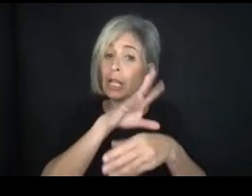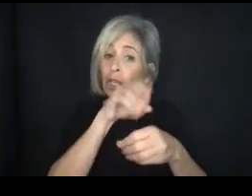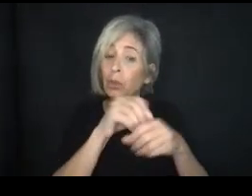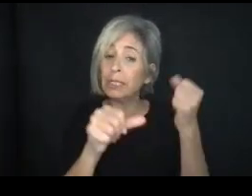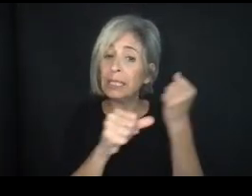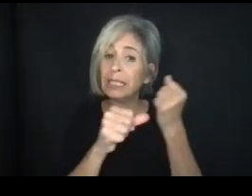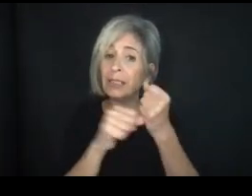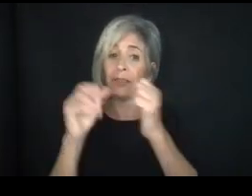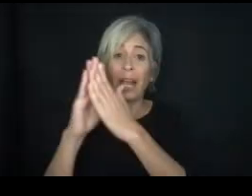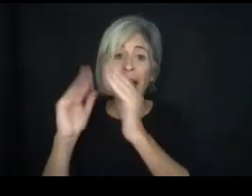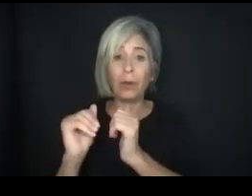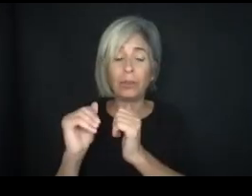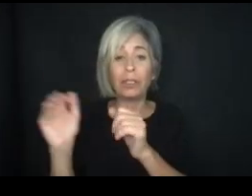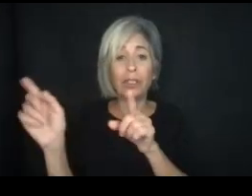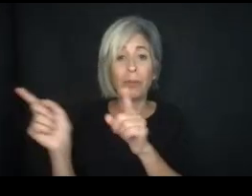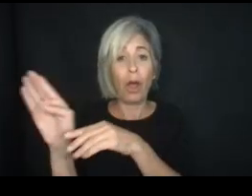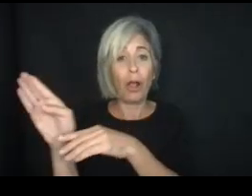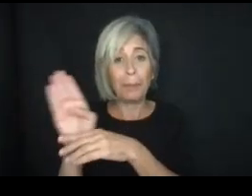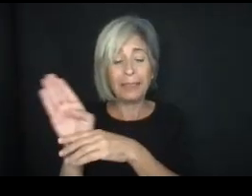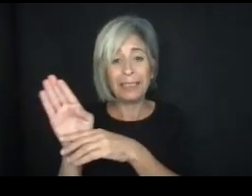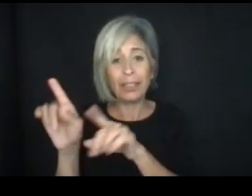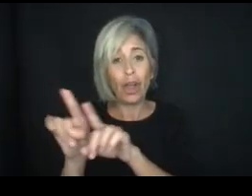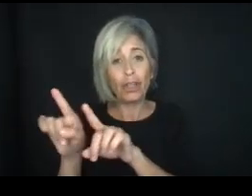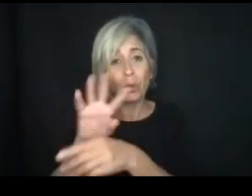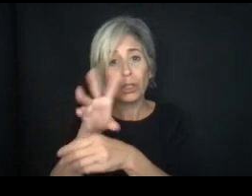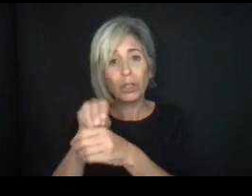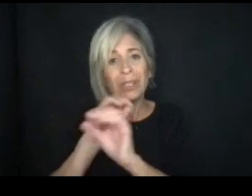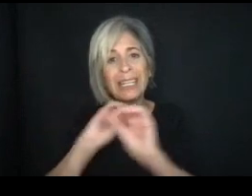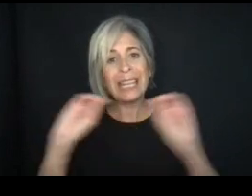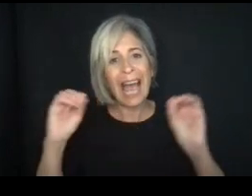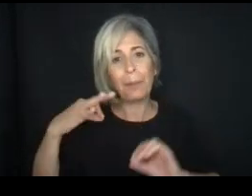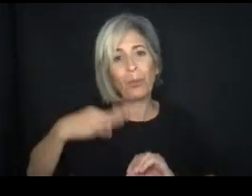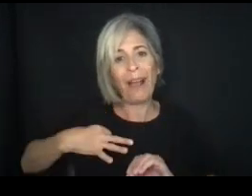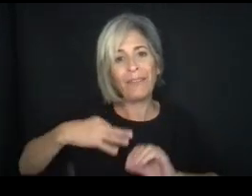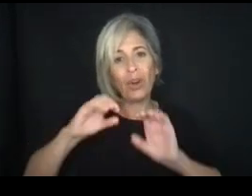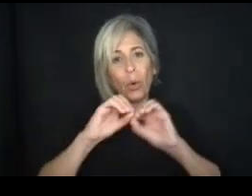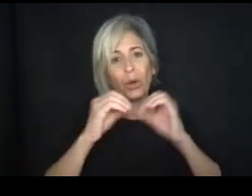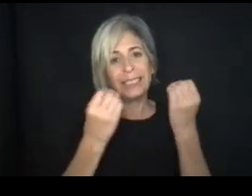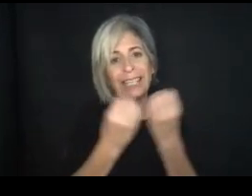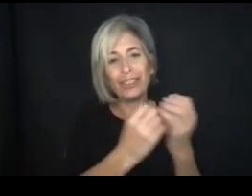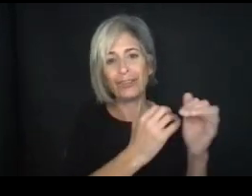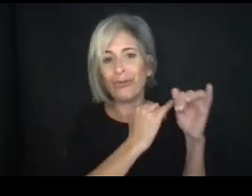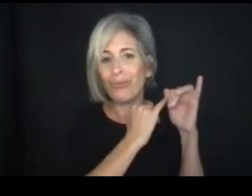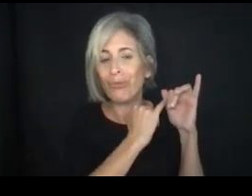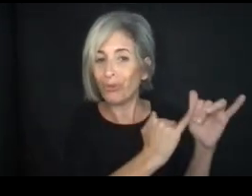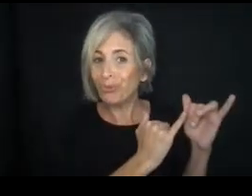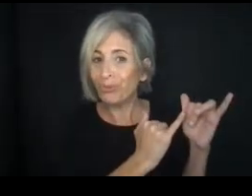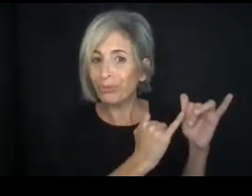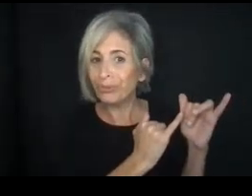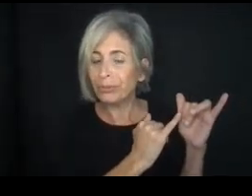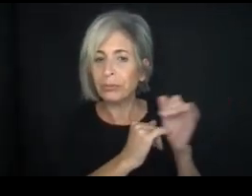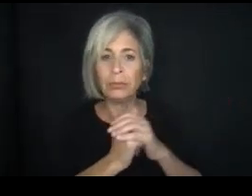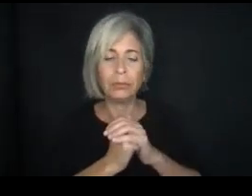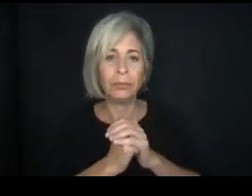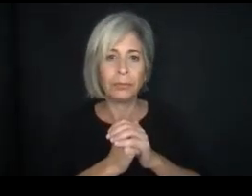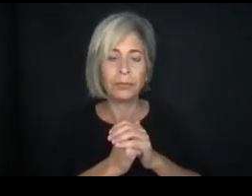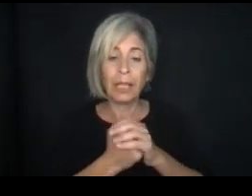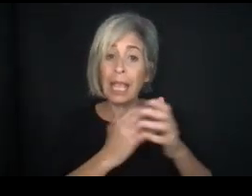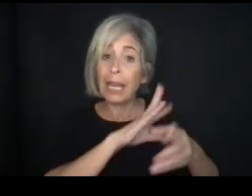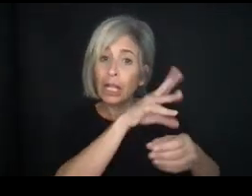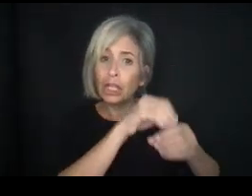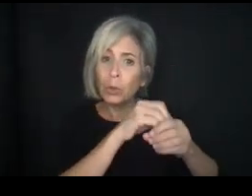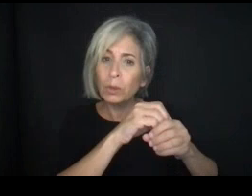households, small businesses, but that includes nonprofit organizations as well. So it includes, but